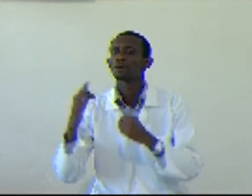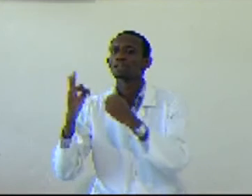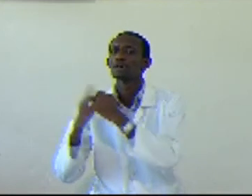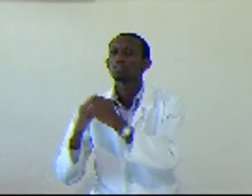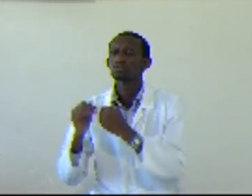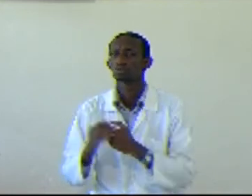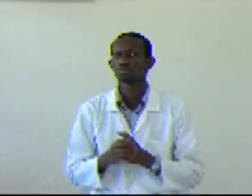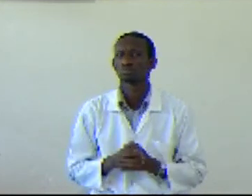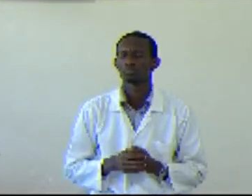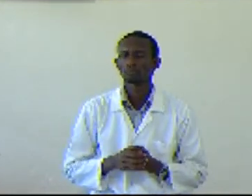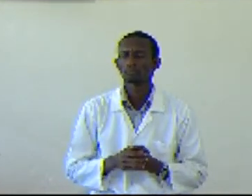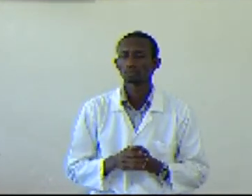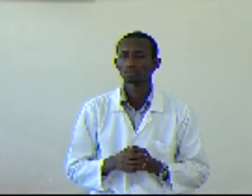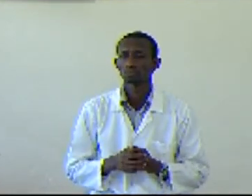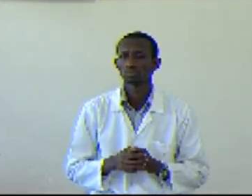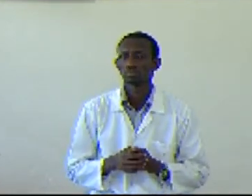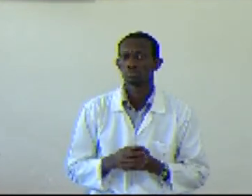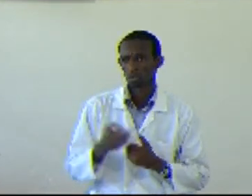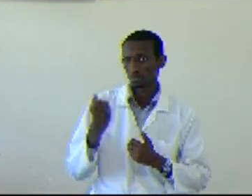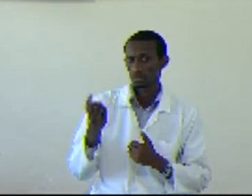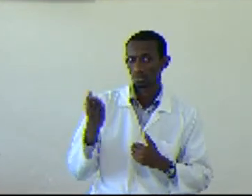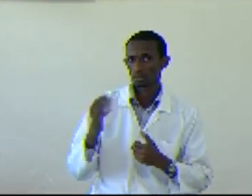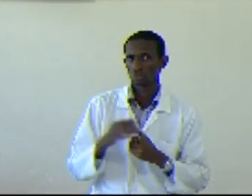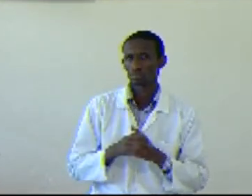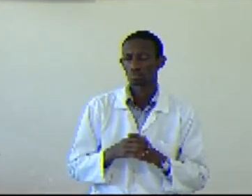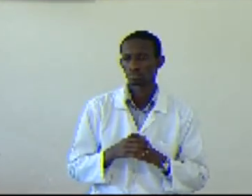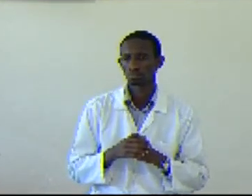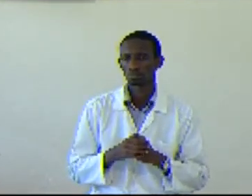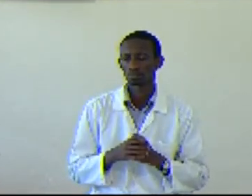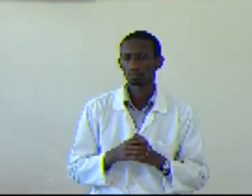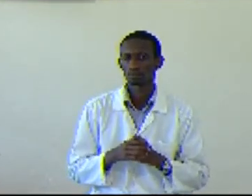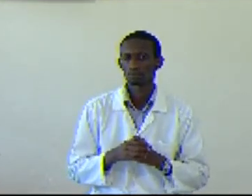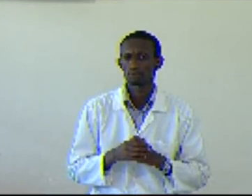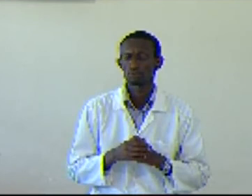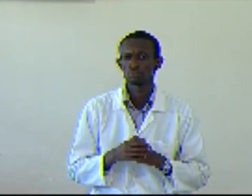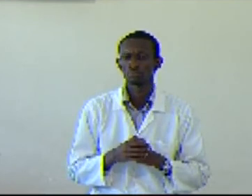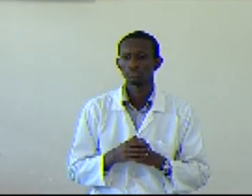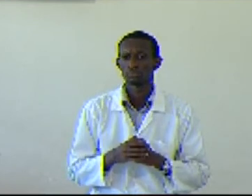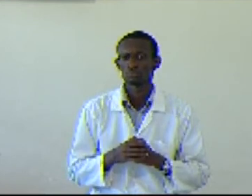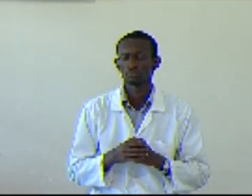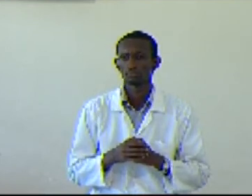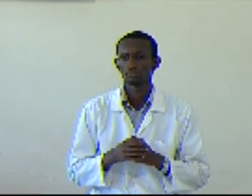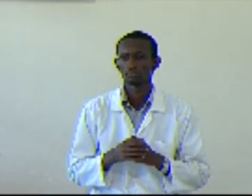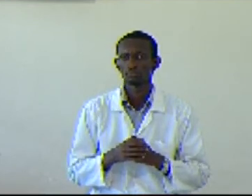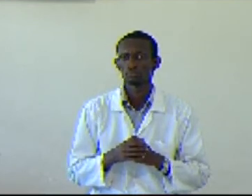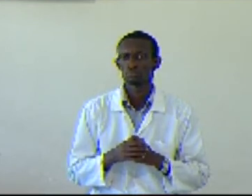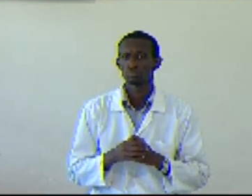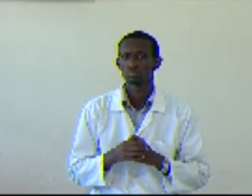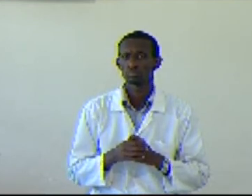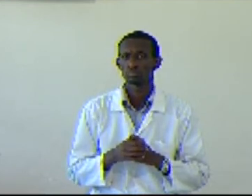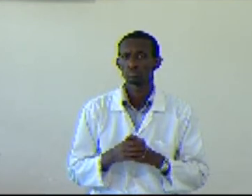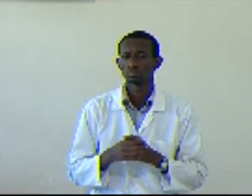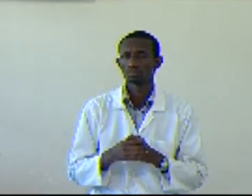That is over, that is 7. No. Here it is. And this is still times